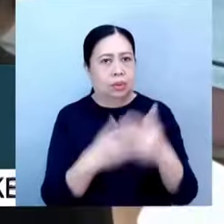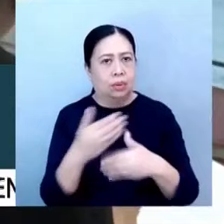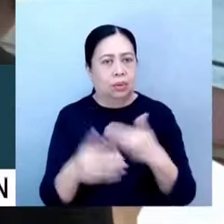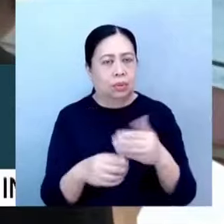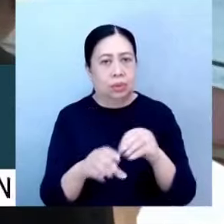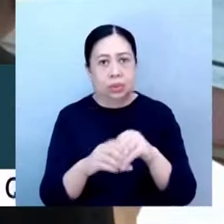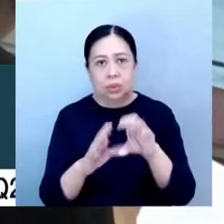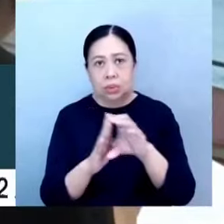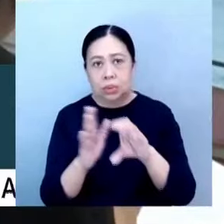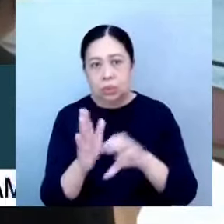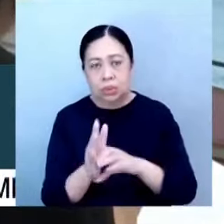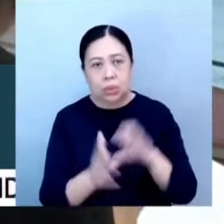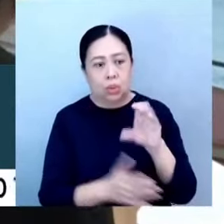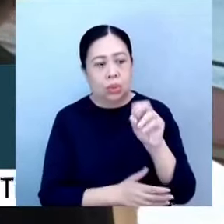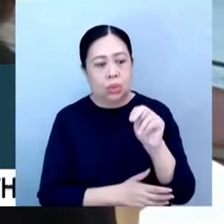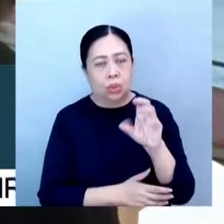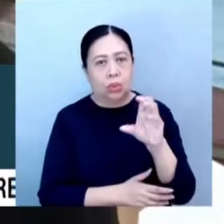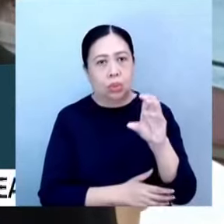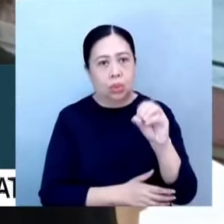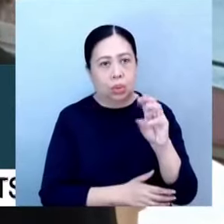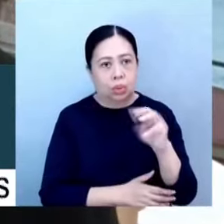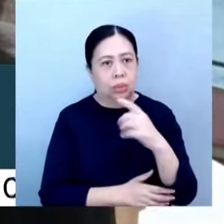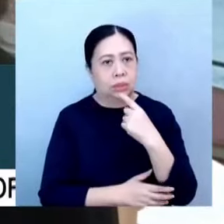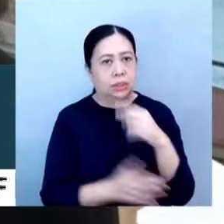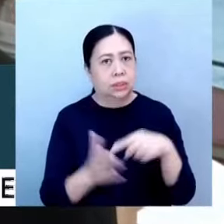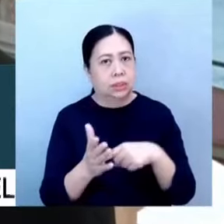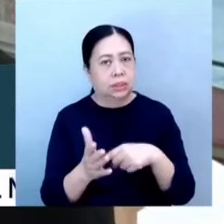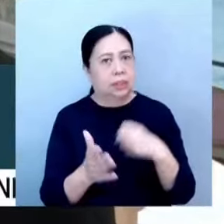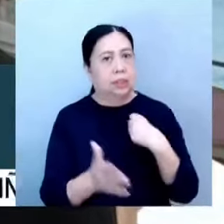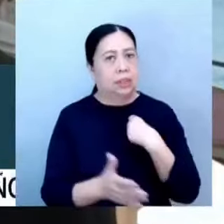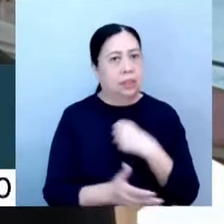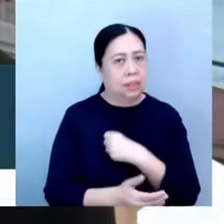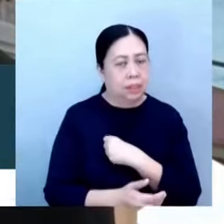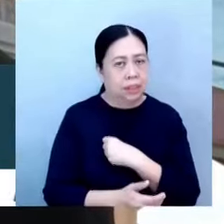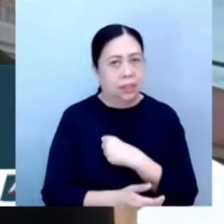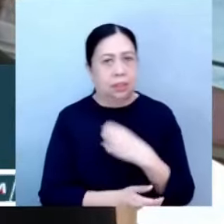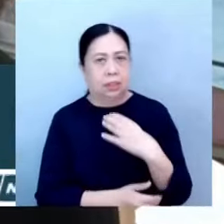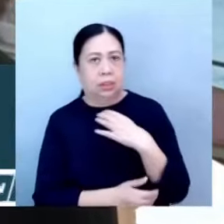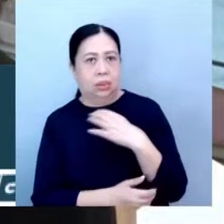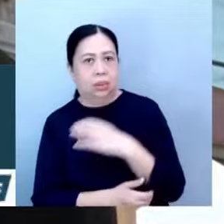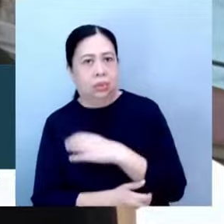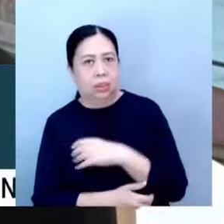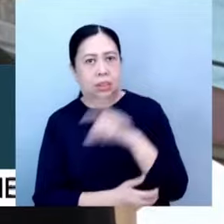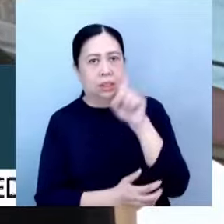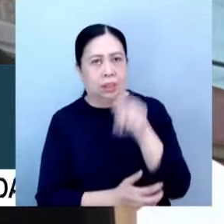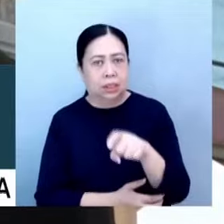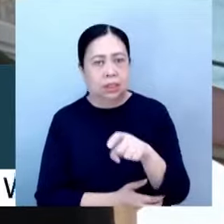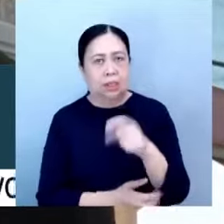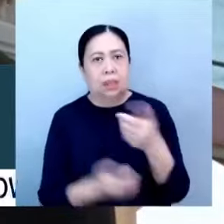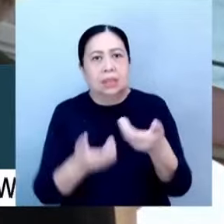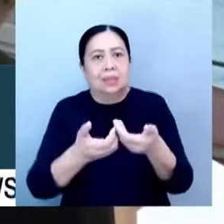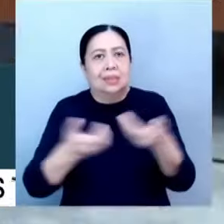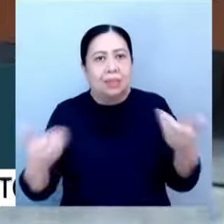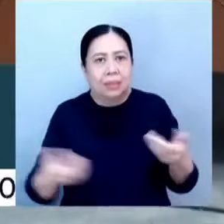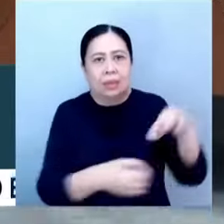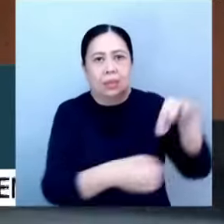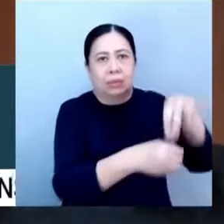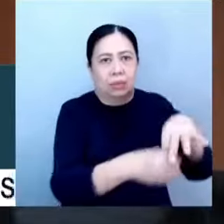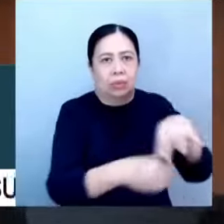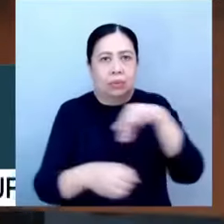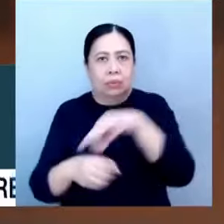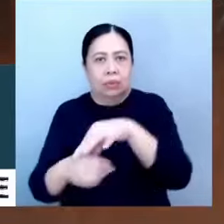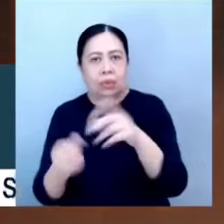Constitution, CONCOM records clearly state that Senate and the House of Representatives should vote separately on CHACHA.